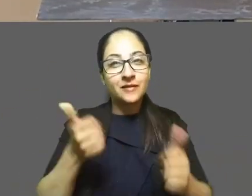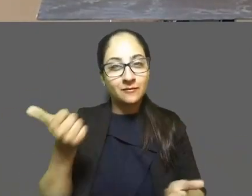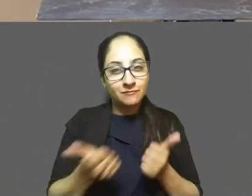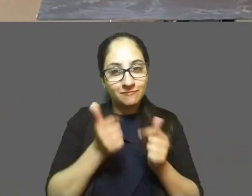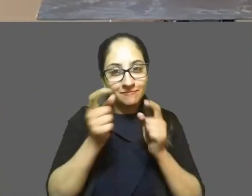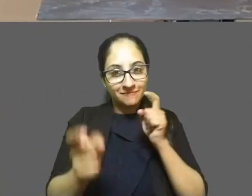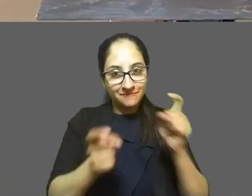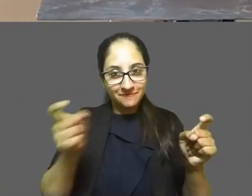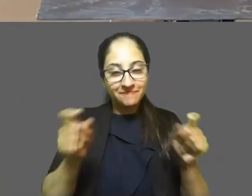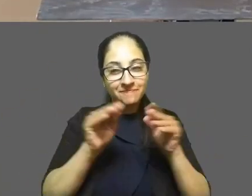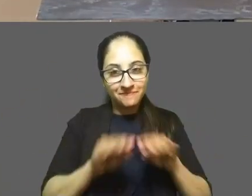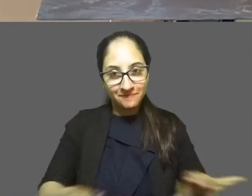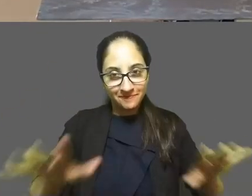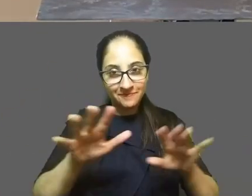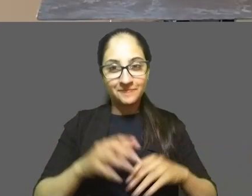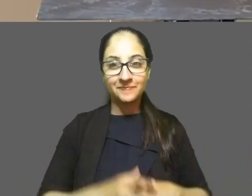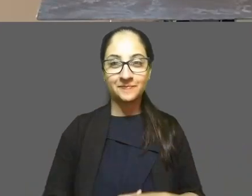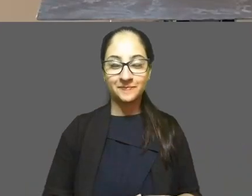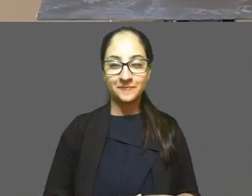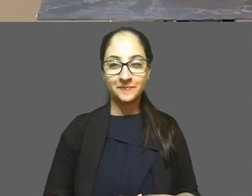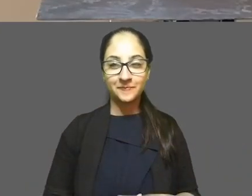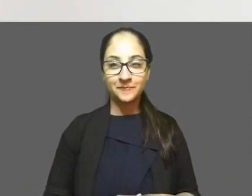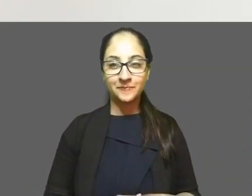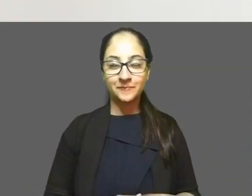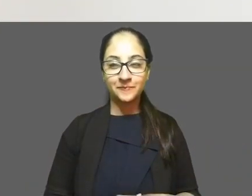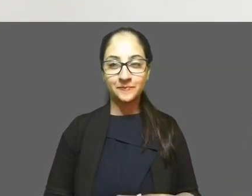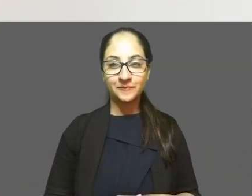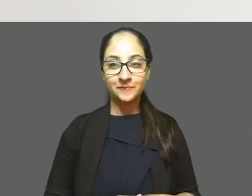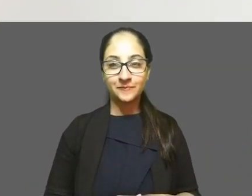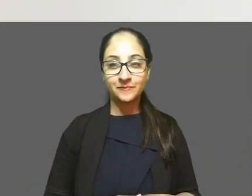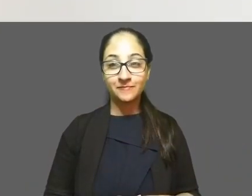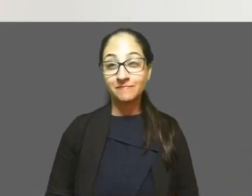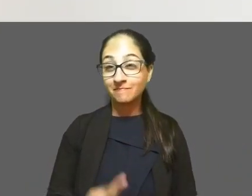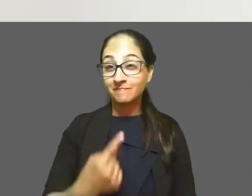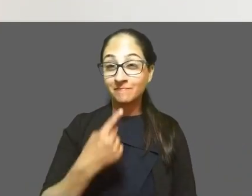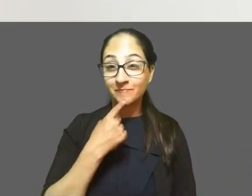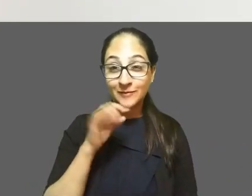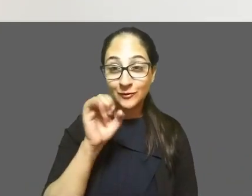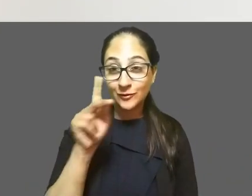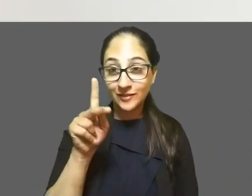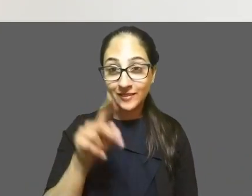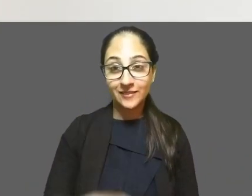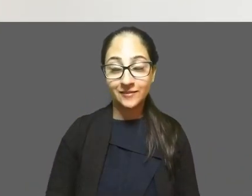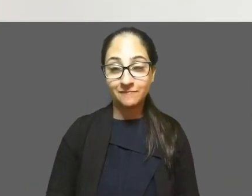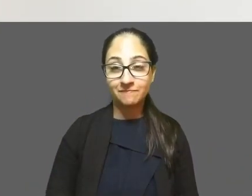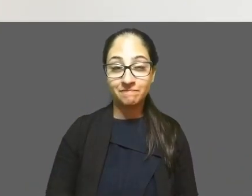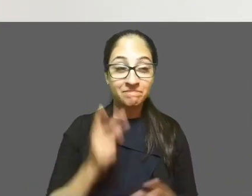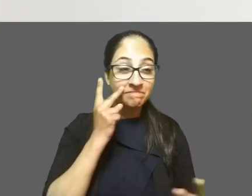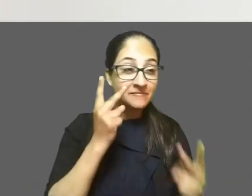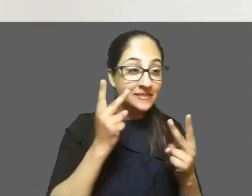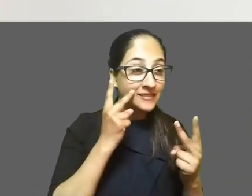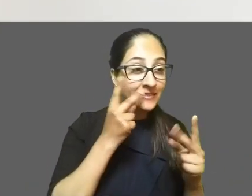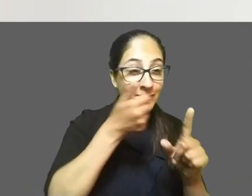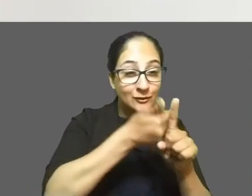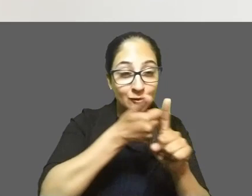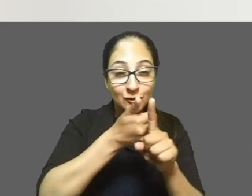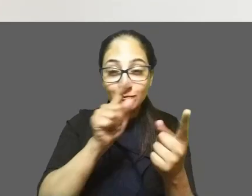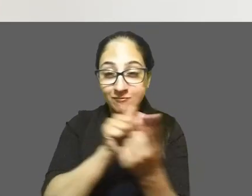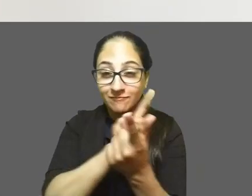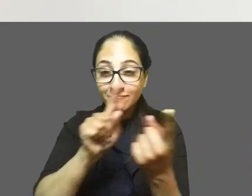and barakah on this special day. We truly miss Jamaat Khana and seeing one another in